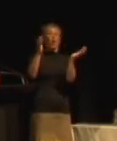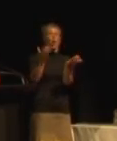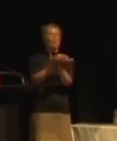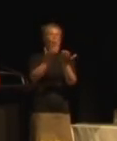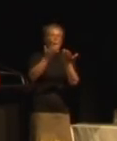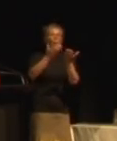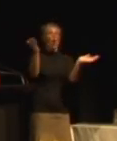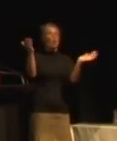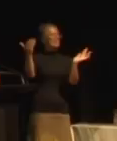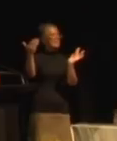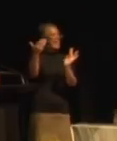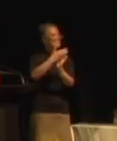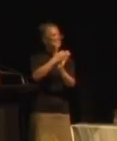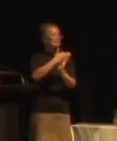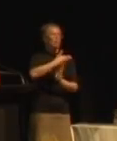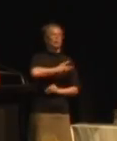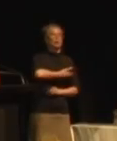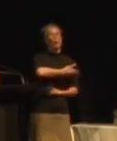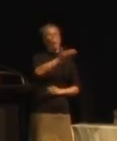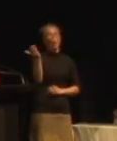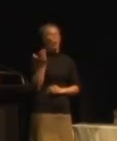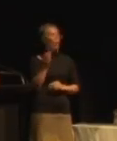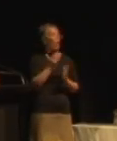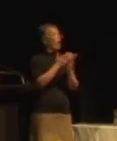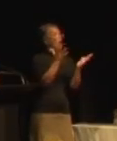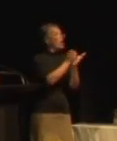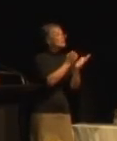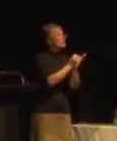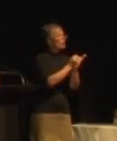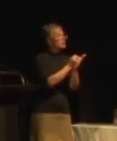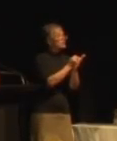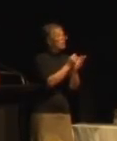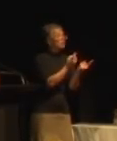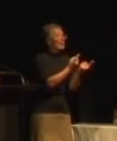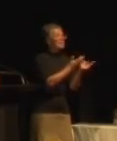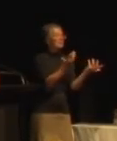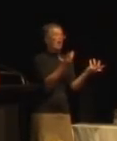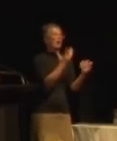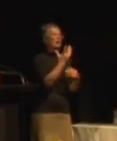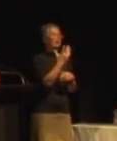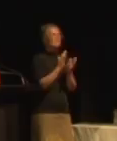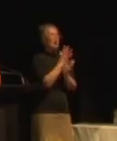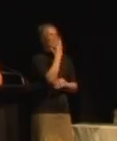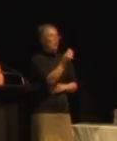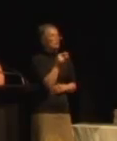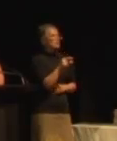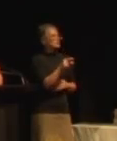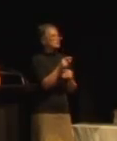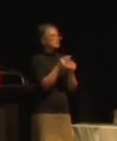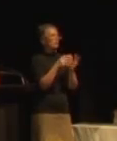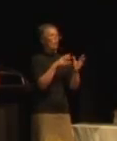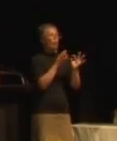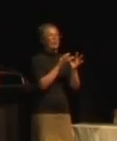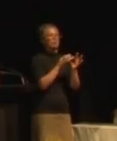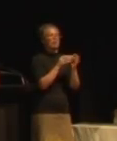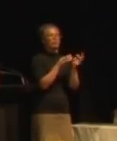all. And the way we do this is through open source products like Firefox, the web browser. And if you're not using